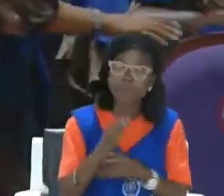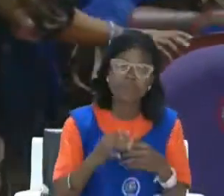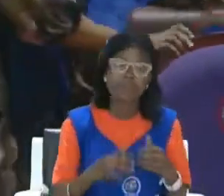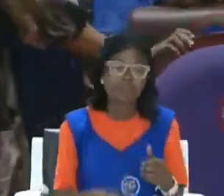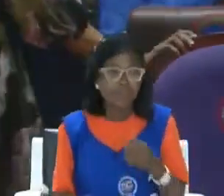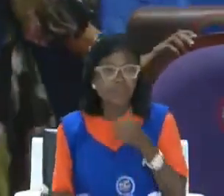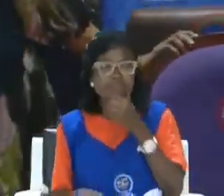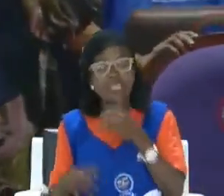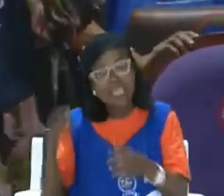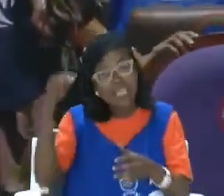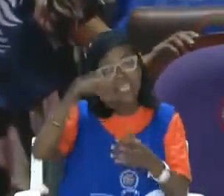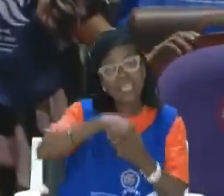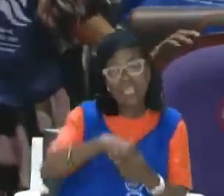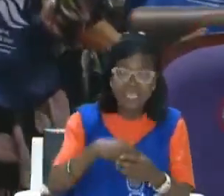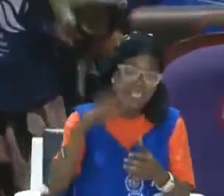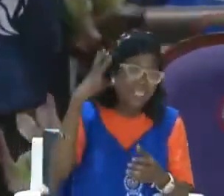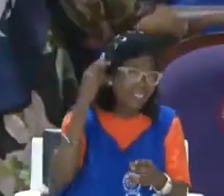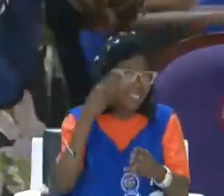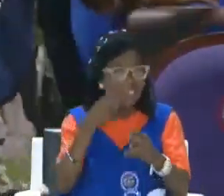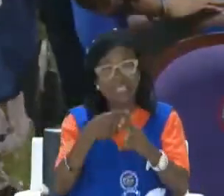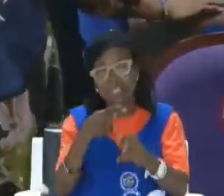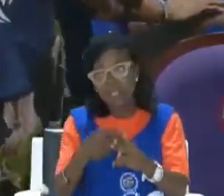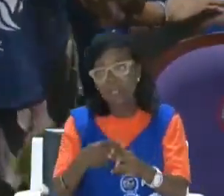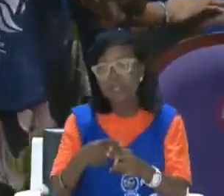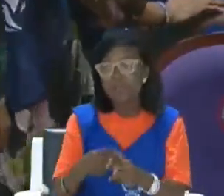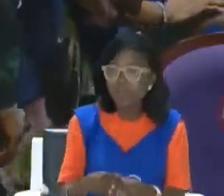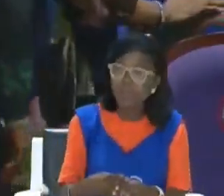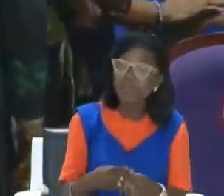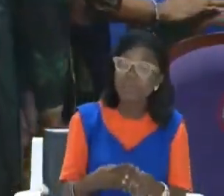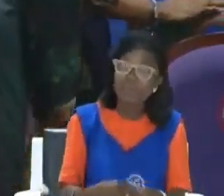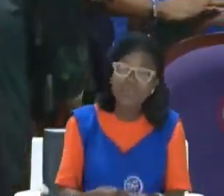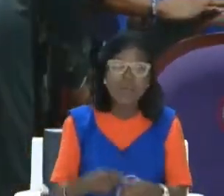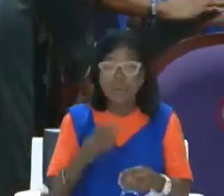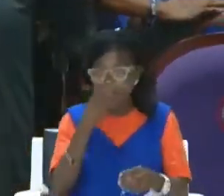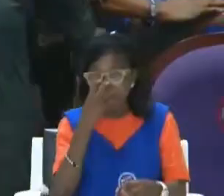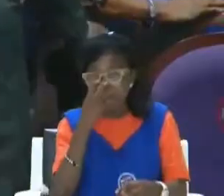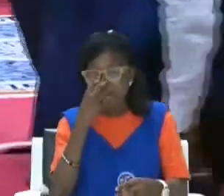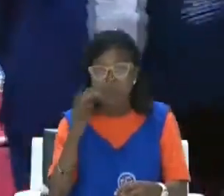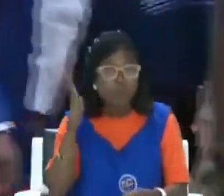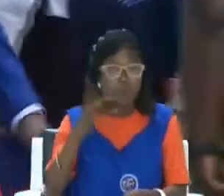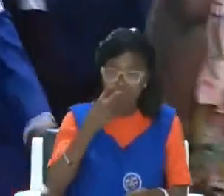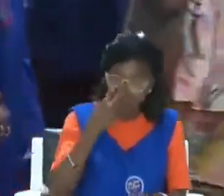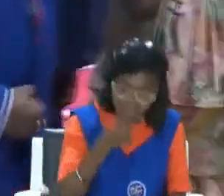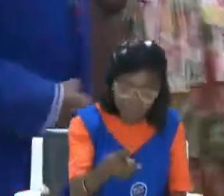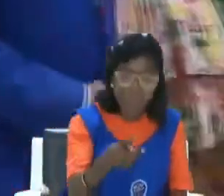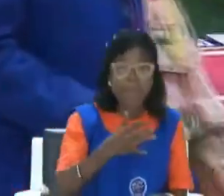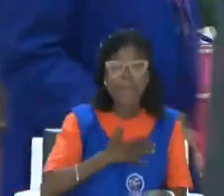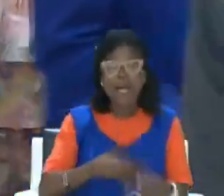See, because